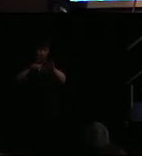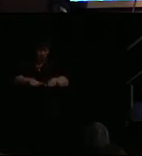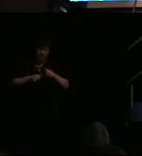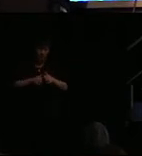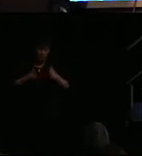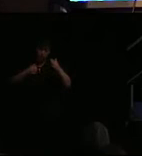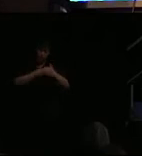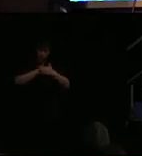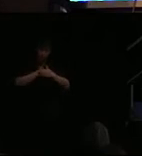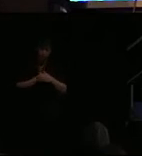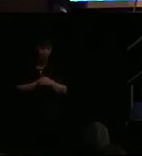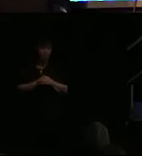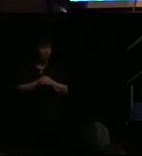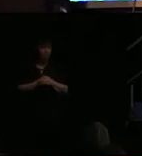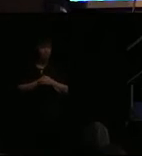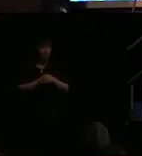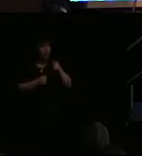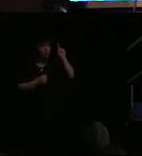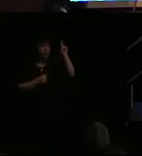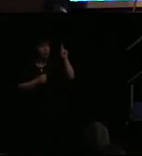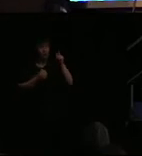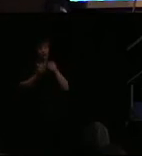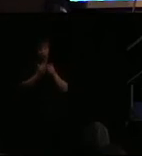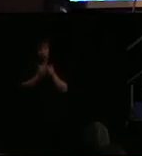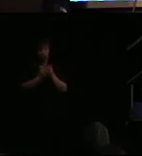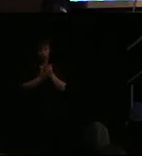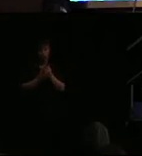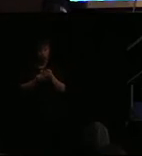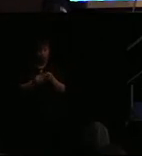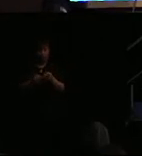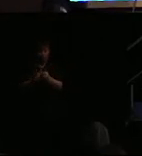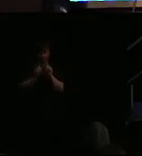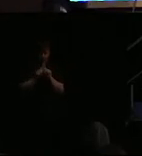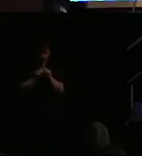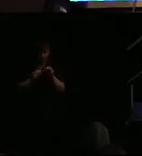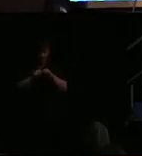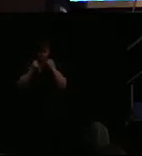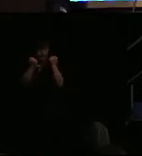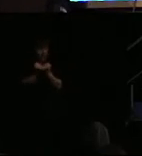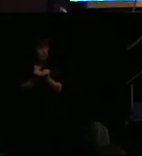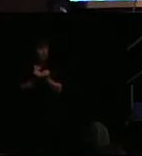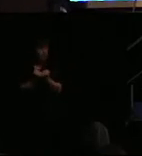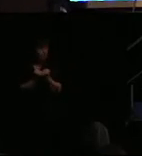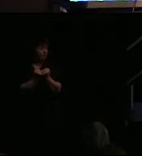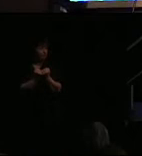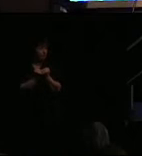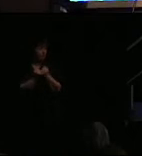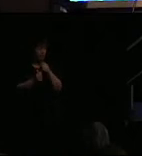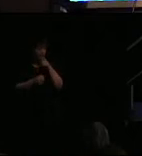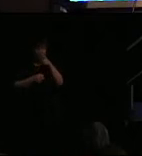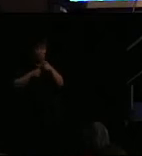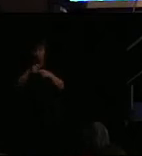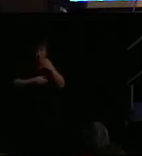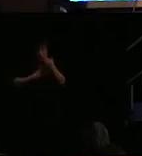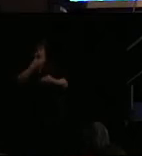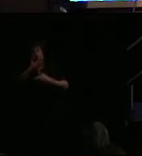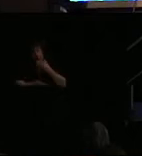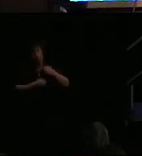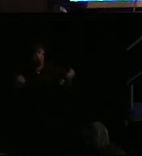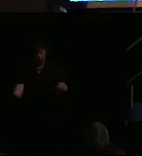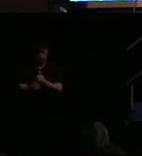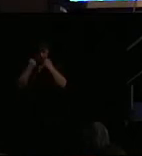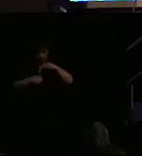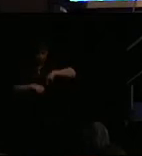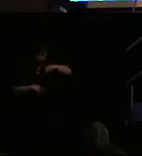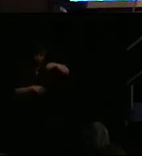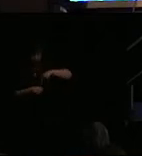more by them and what God did through them and the whole team. I don't actually feel like I have the words to describe just how powerful the week